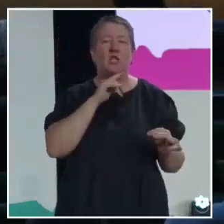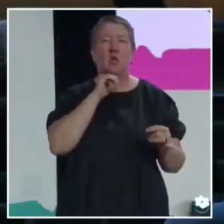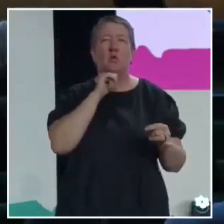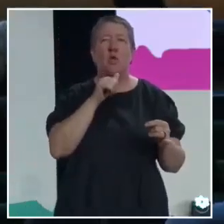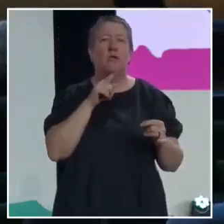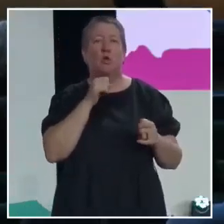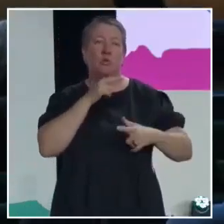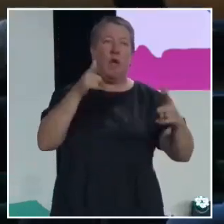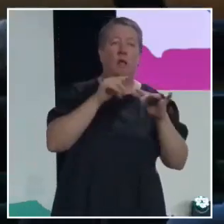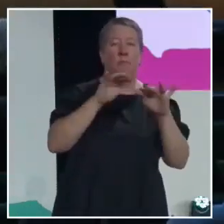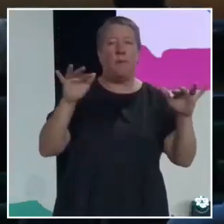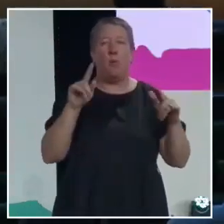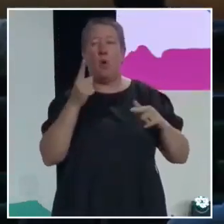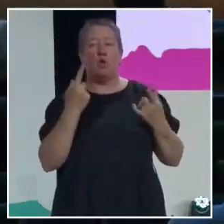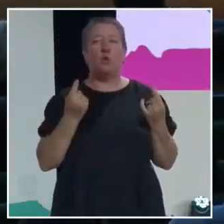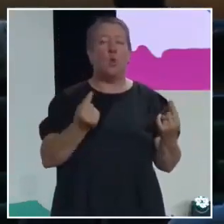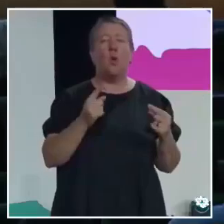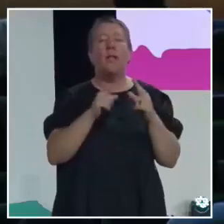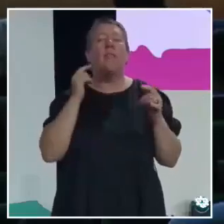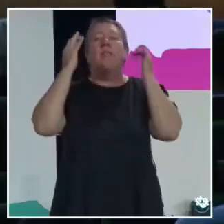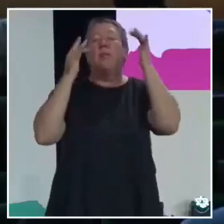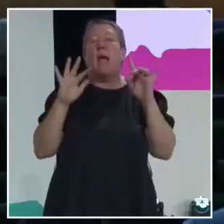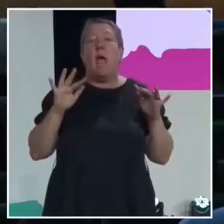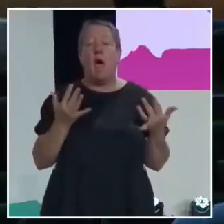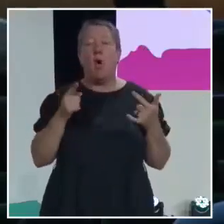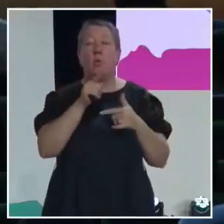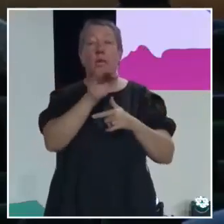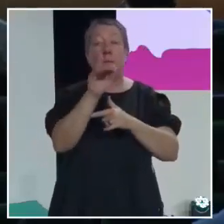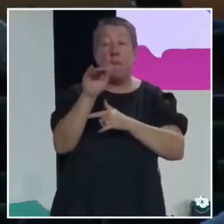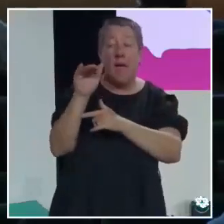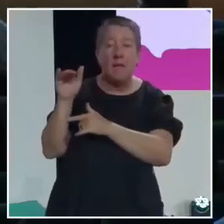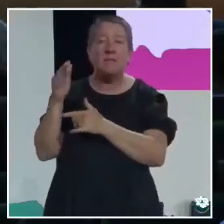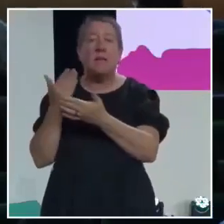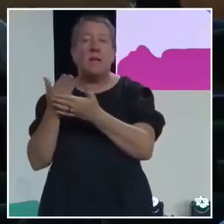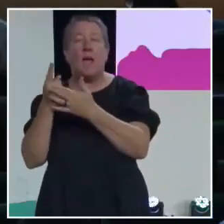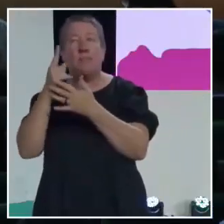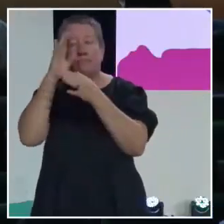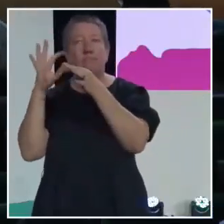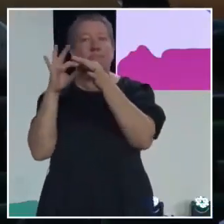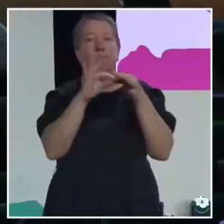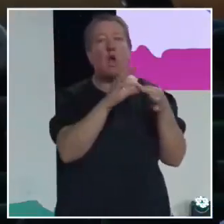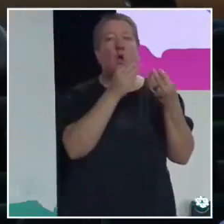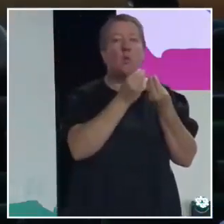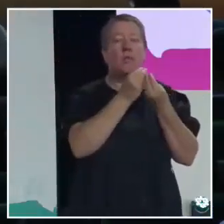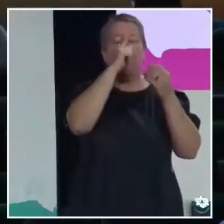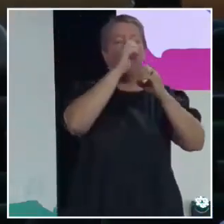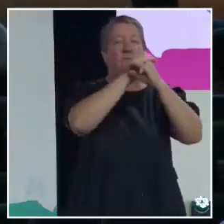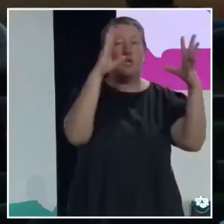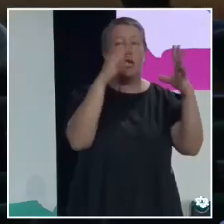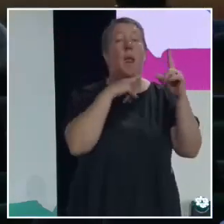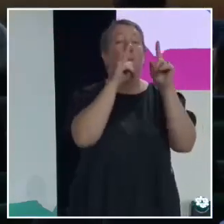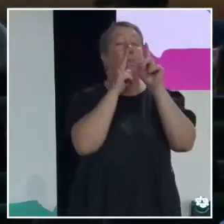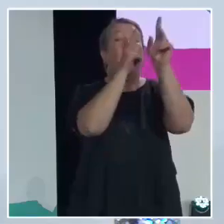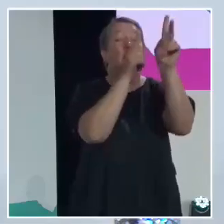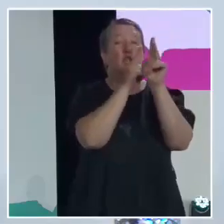and telling everyone what to do. It's about thinking, how can we get these banks to be linked with a vision, what I've called missions? Because then all of a sudden,